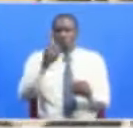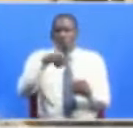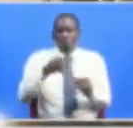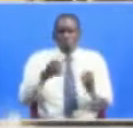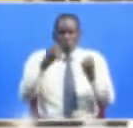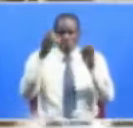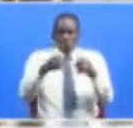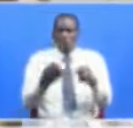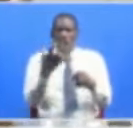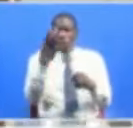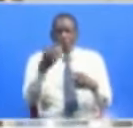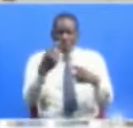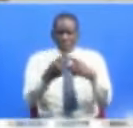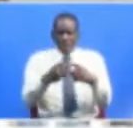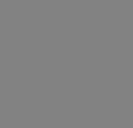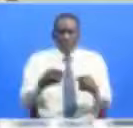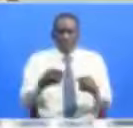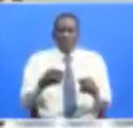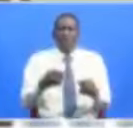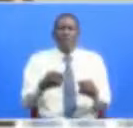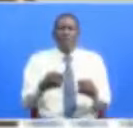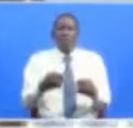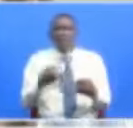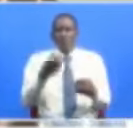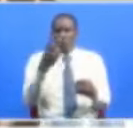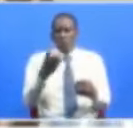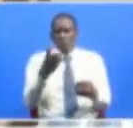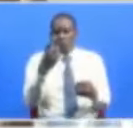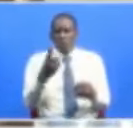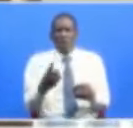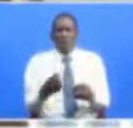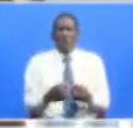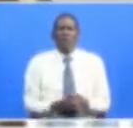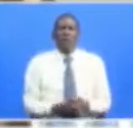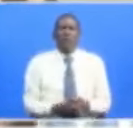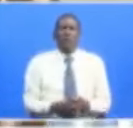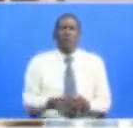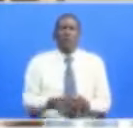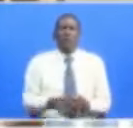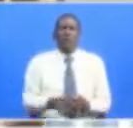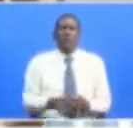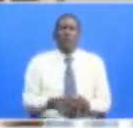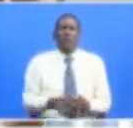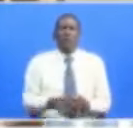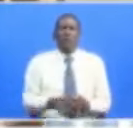the 50-year lease in 2021. Ruth Sarmoy, NTV in Nakuru.